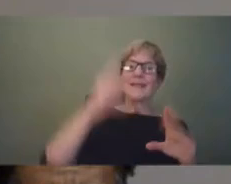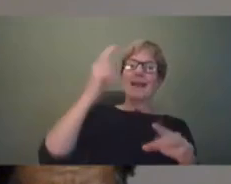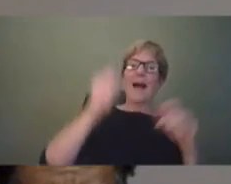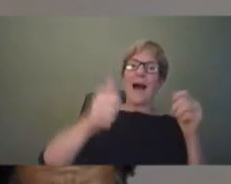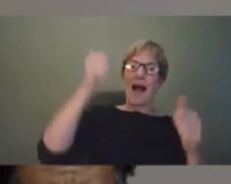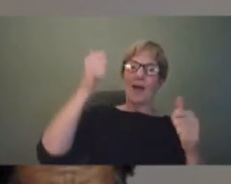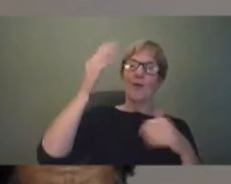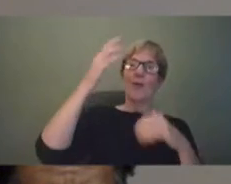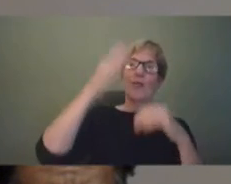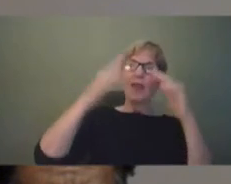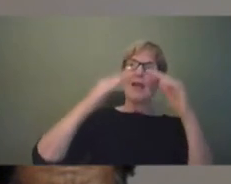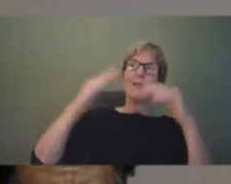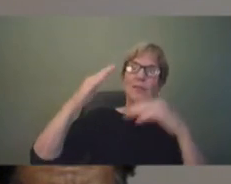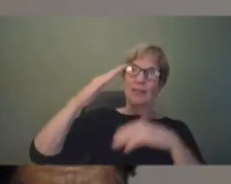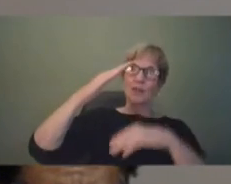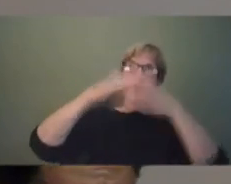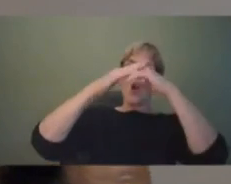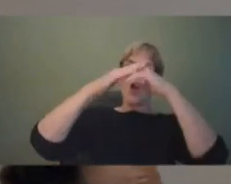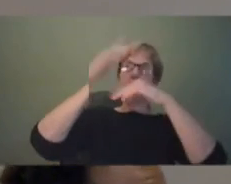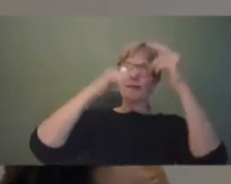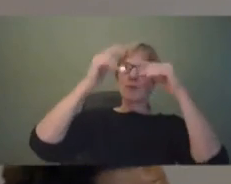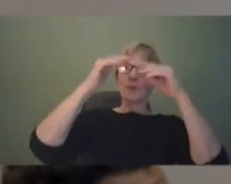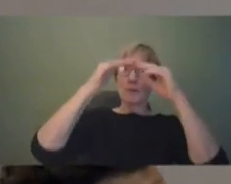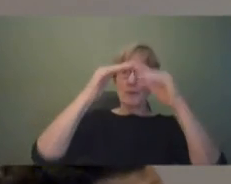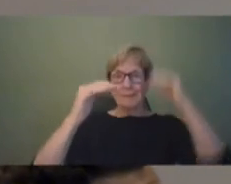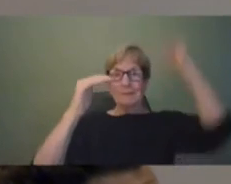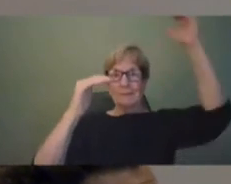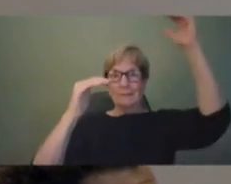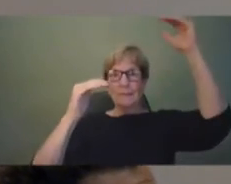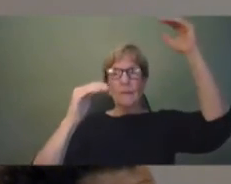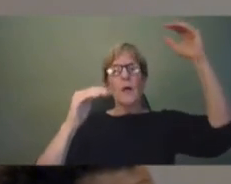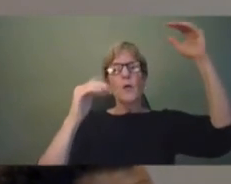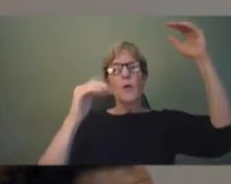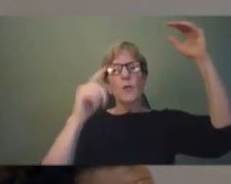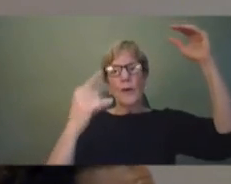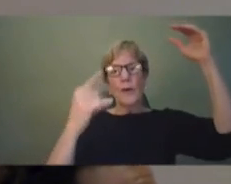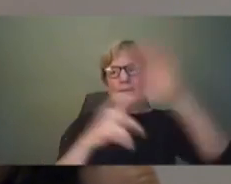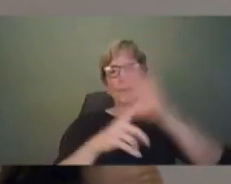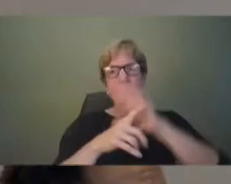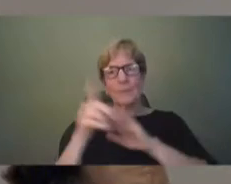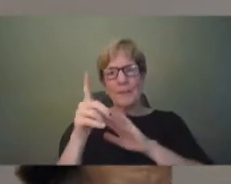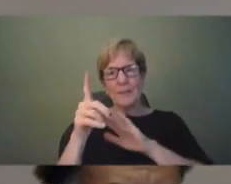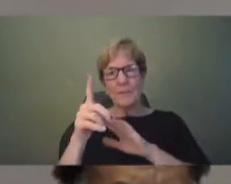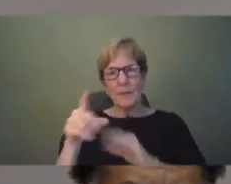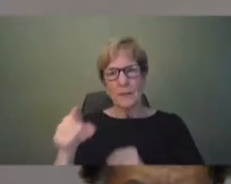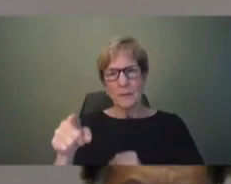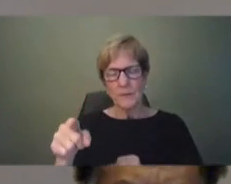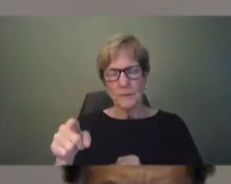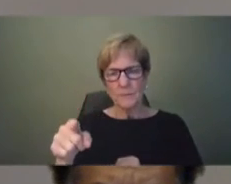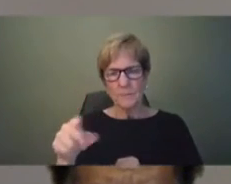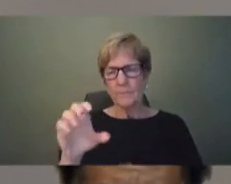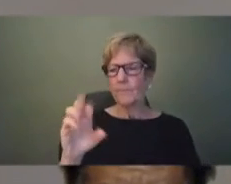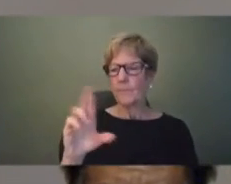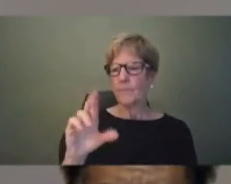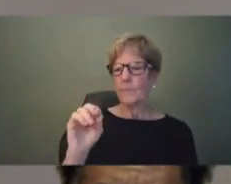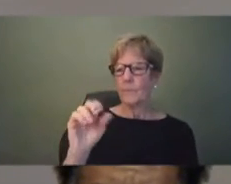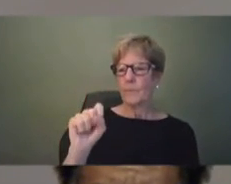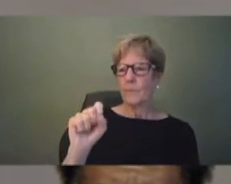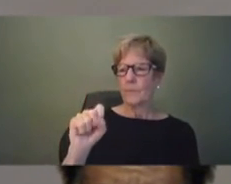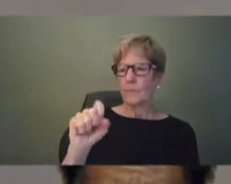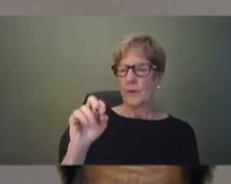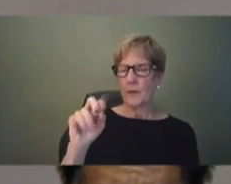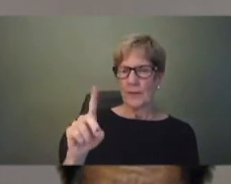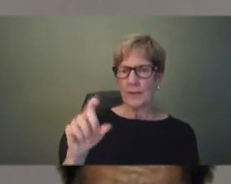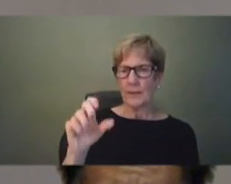building in that Community now um which is the one that's being developed um crosland Southeast which